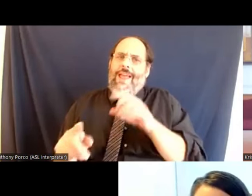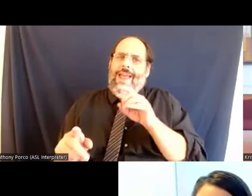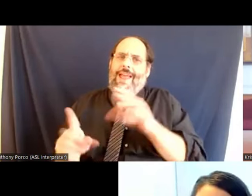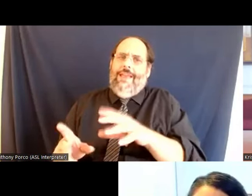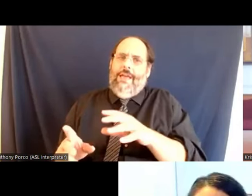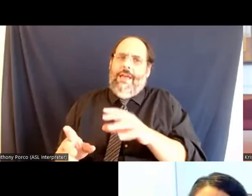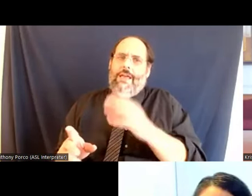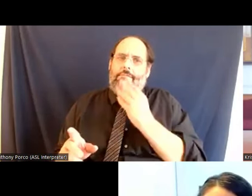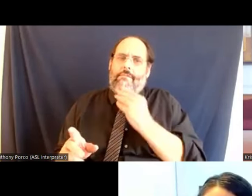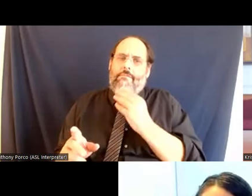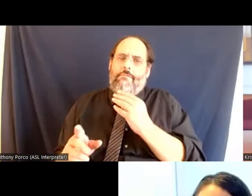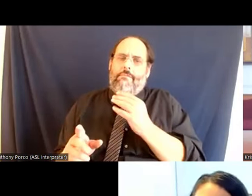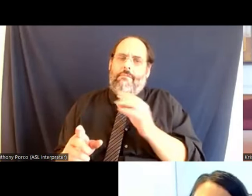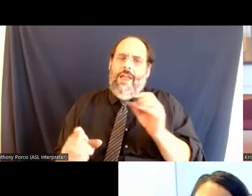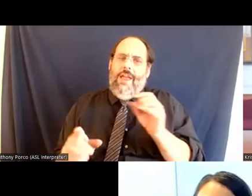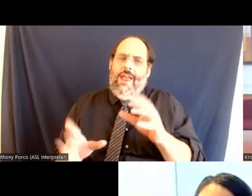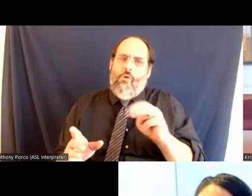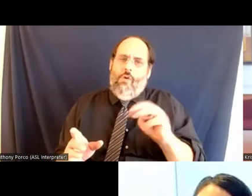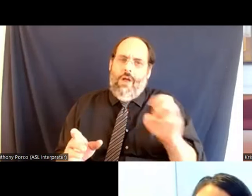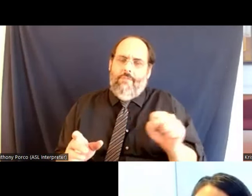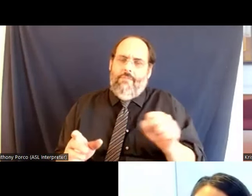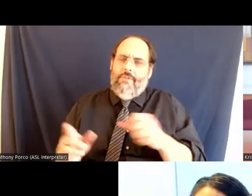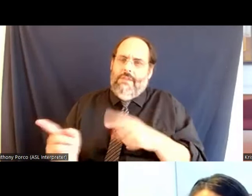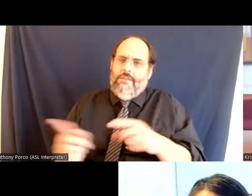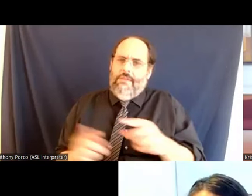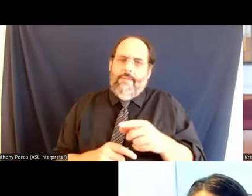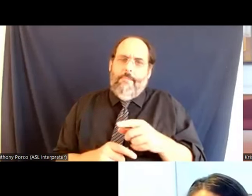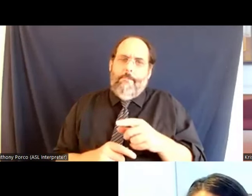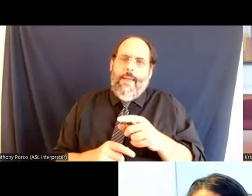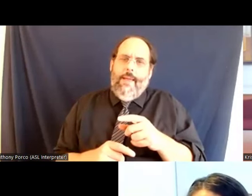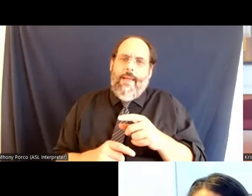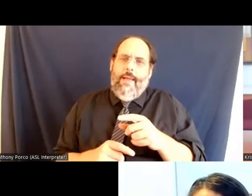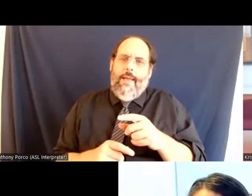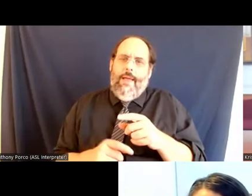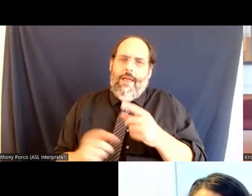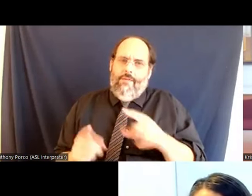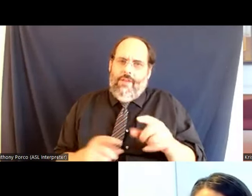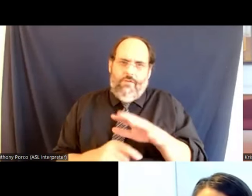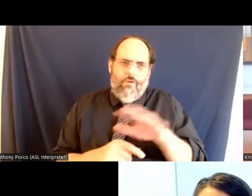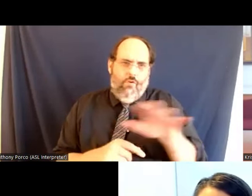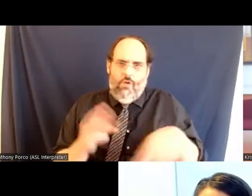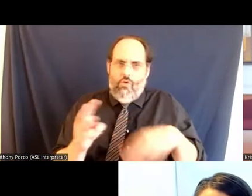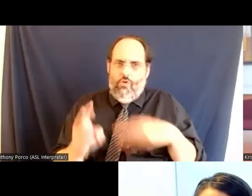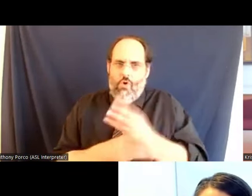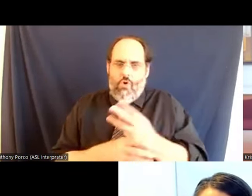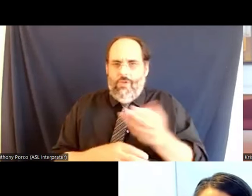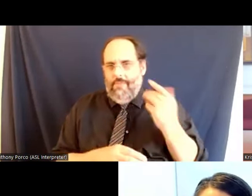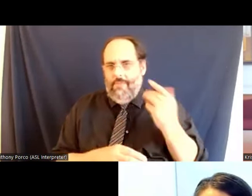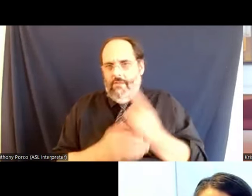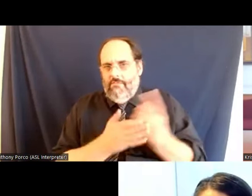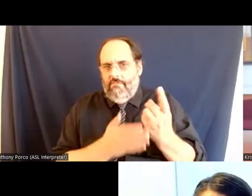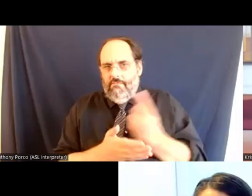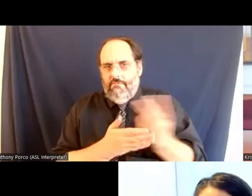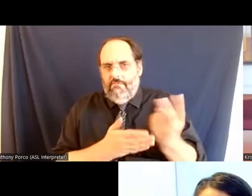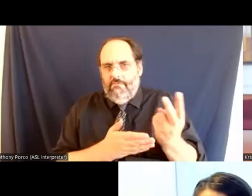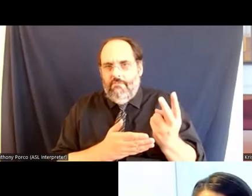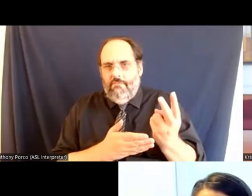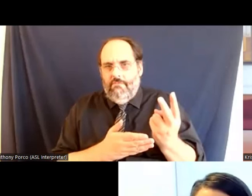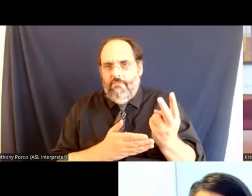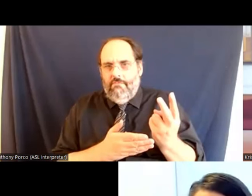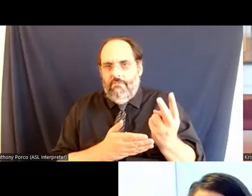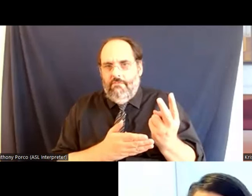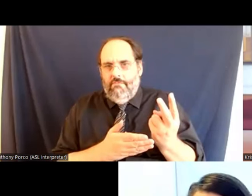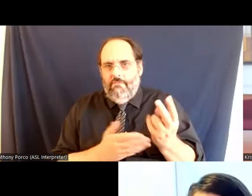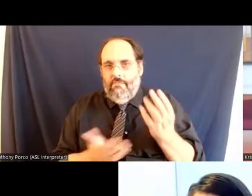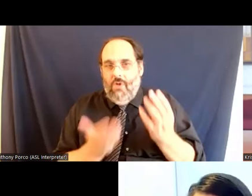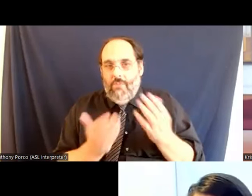anti-Semitic hate crimes and hate incidents, and events around the world over the last few weeks are likely